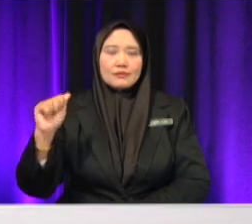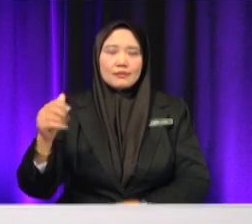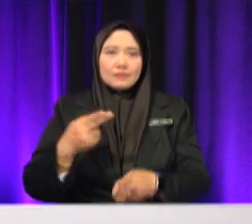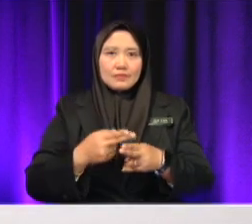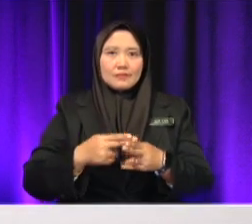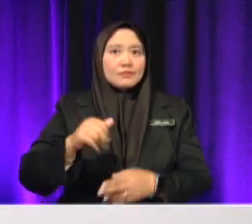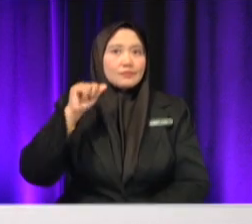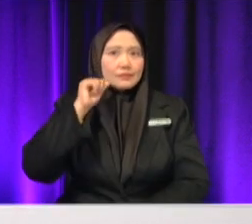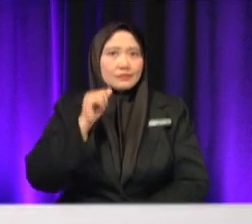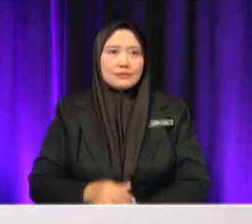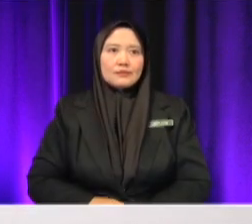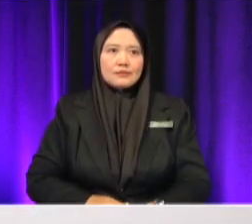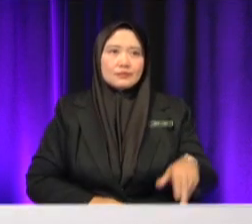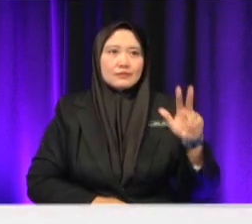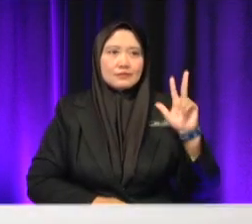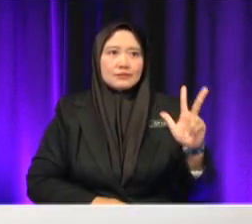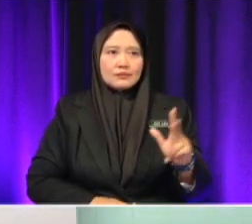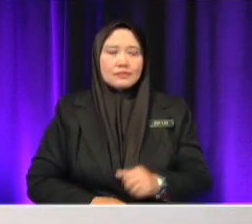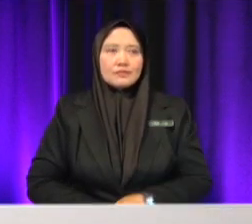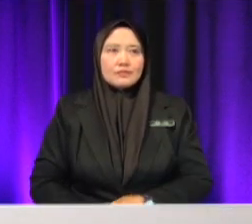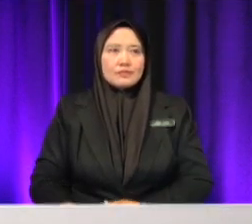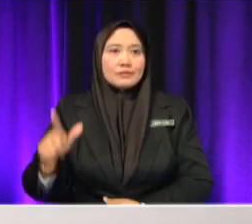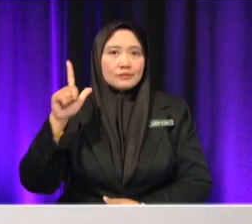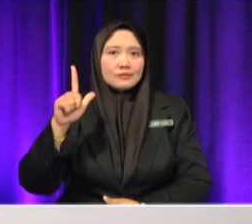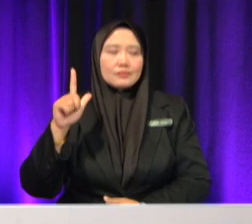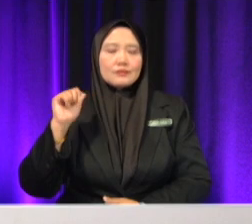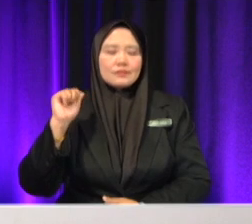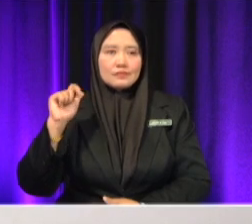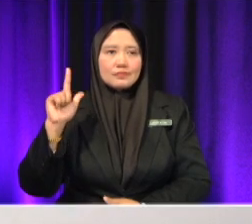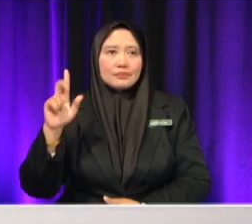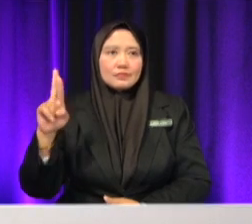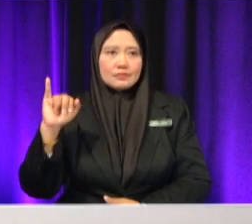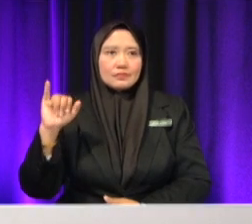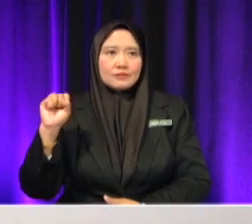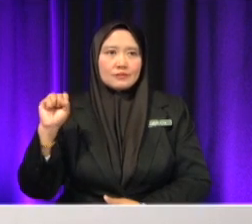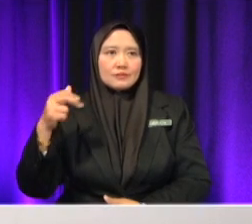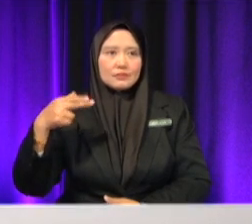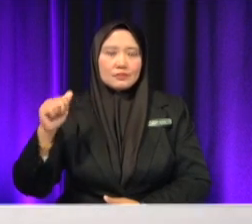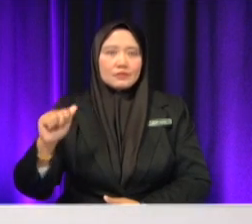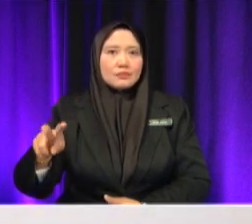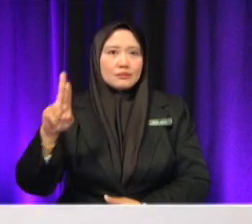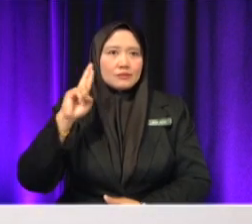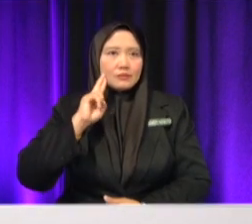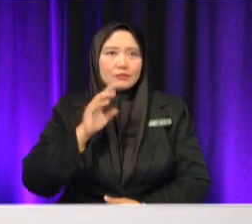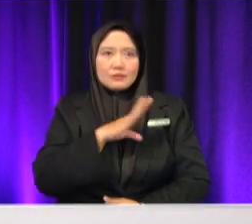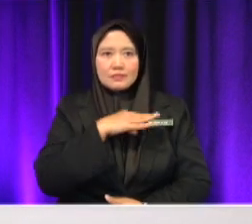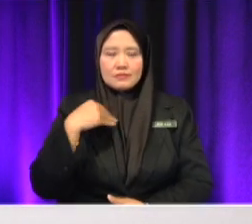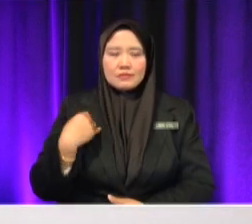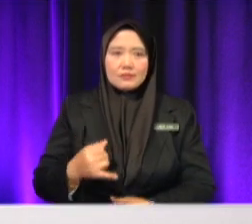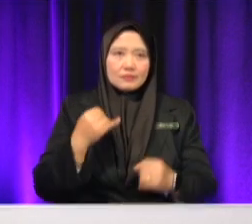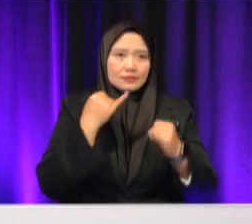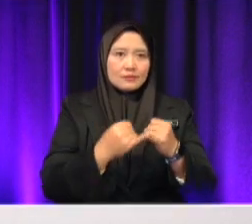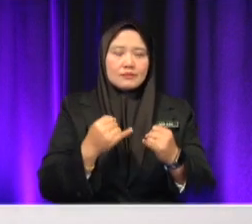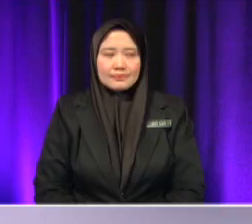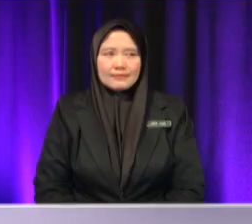And next we have Alicia. Hello, Alicia. Welcome. And we also have Akila. Akila in the